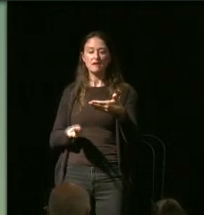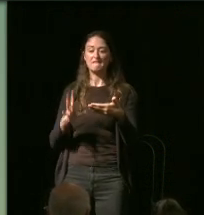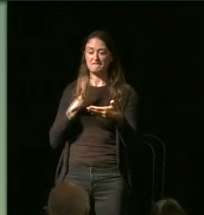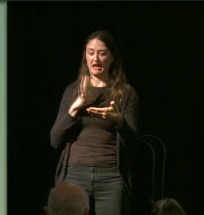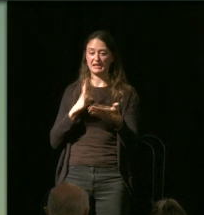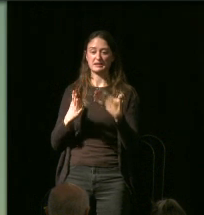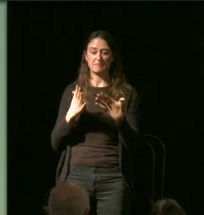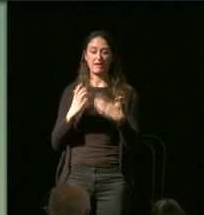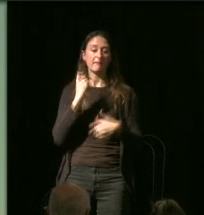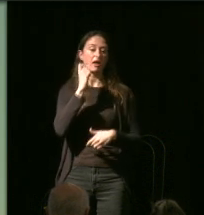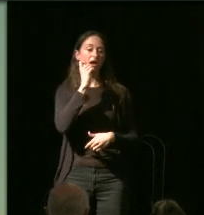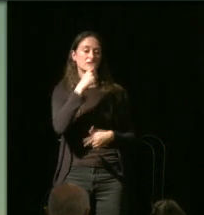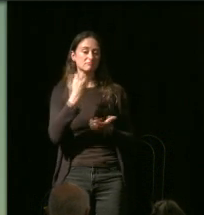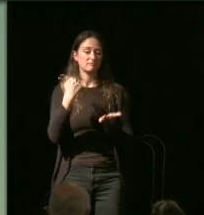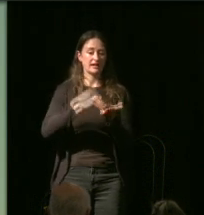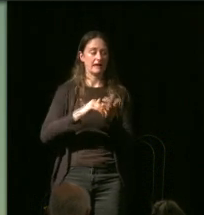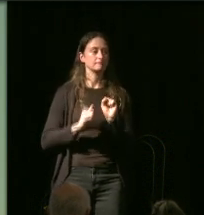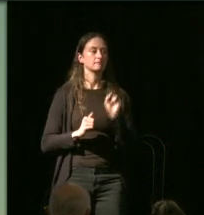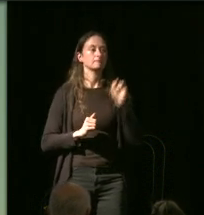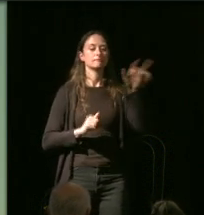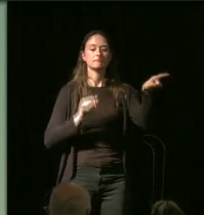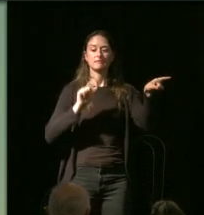technology.